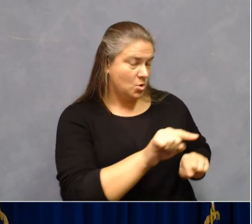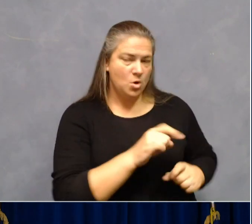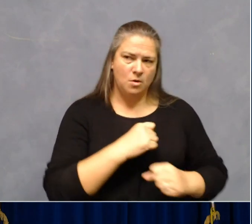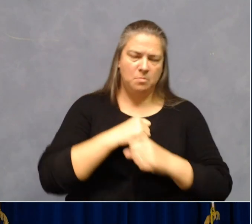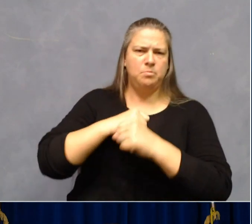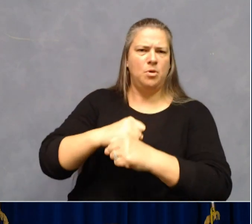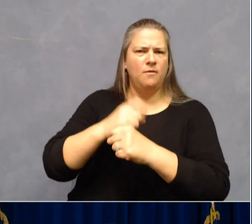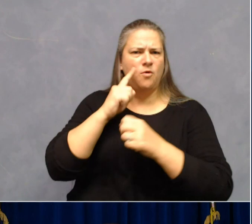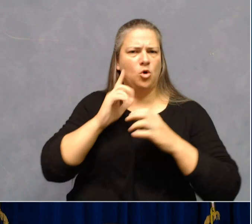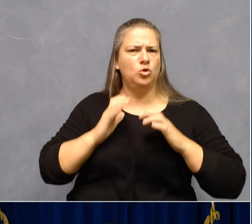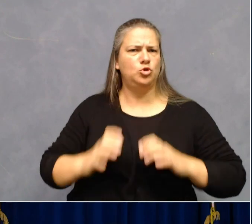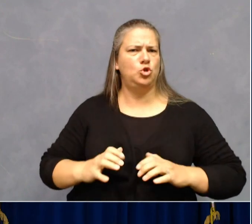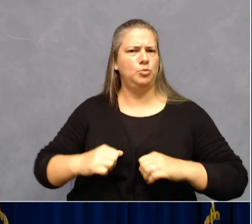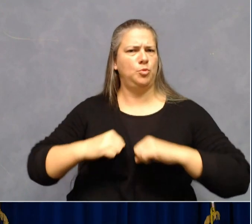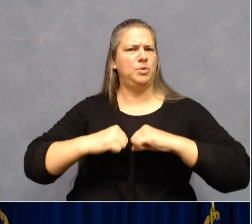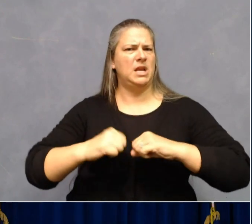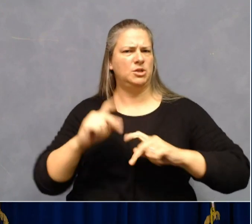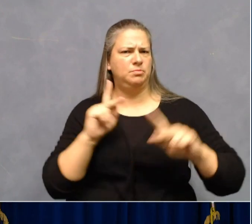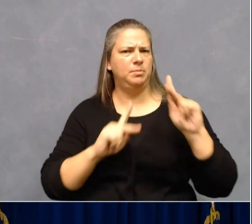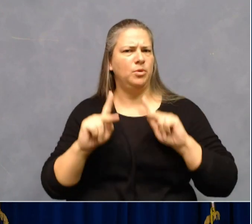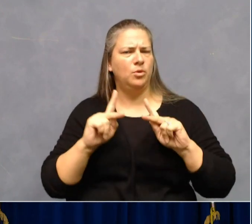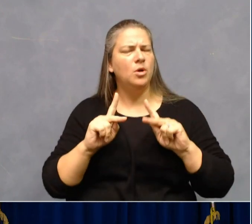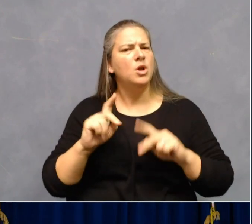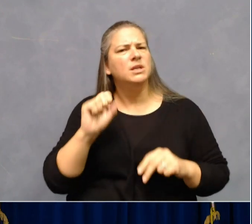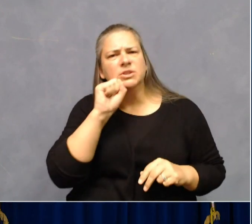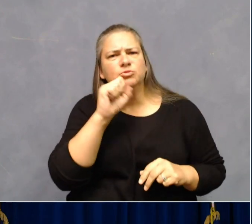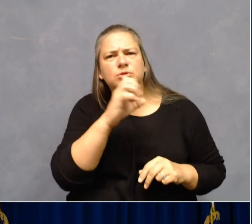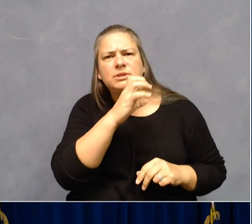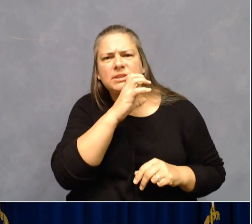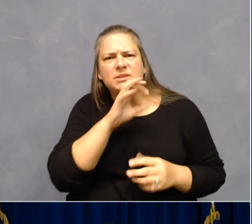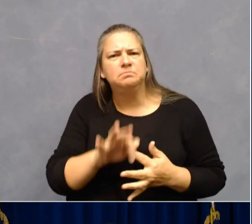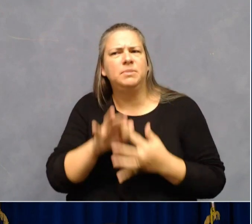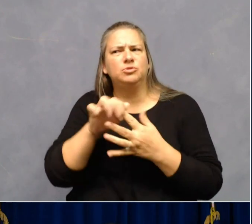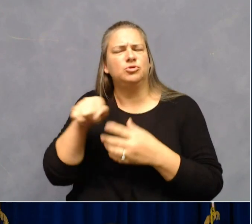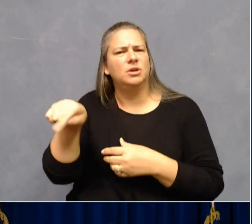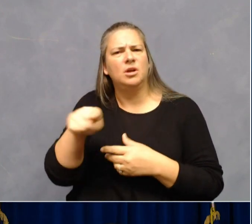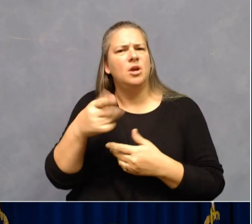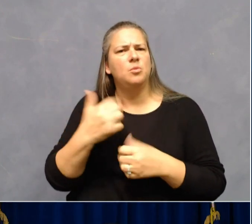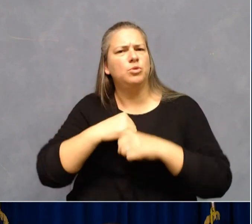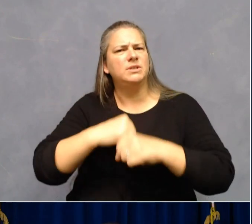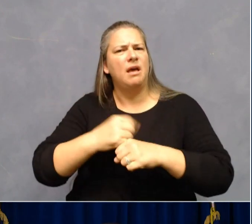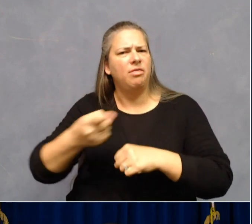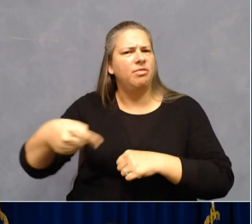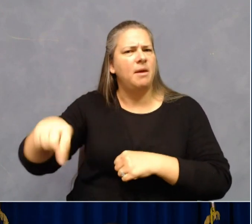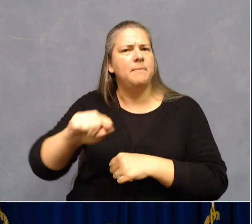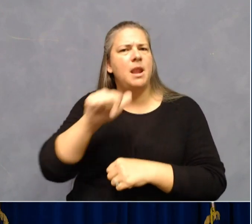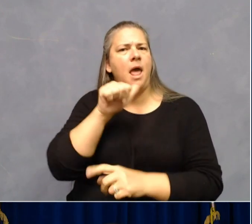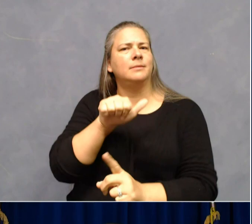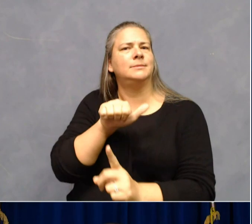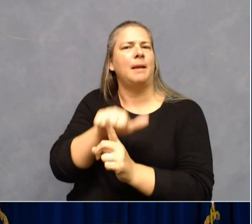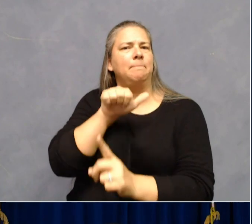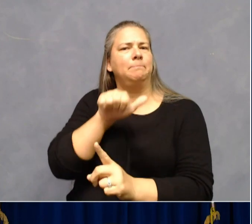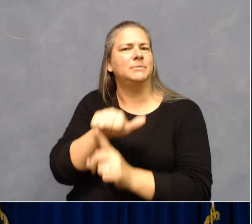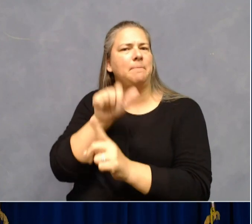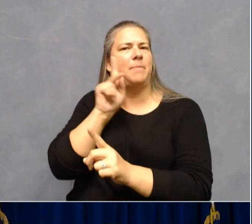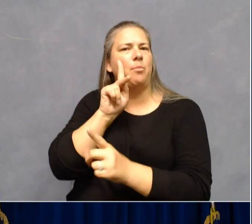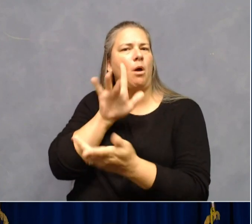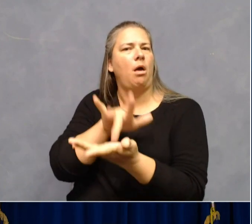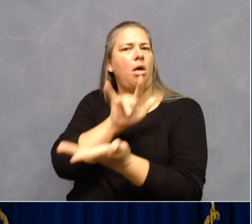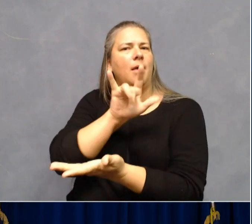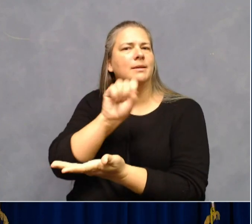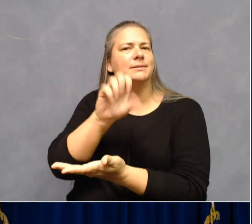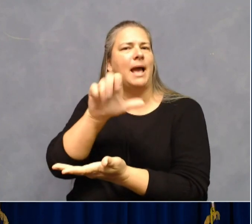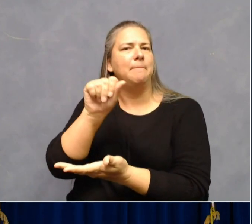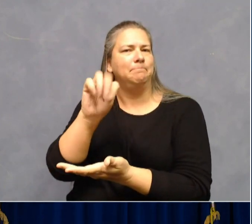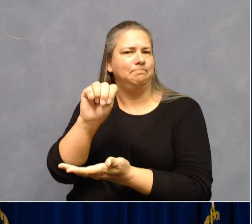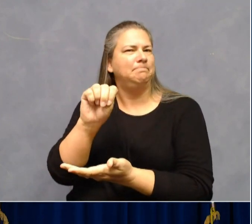it to help seniors not be scammed during these times, then good. Then good. I'm for it. And